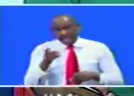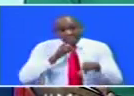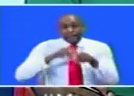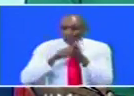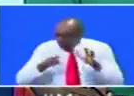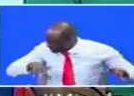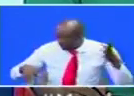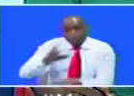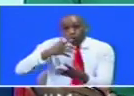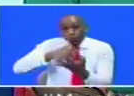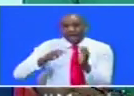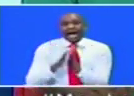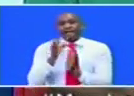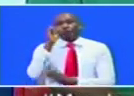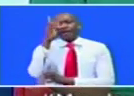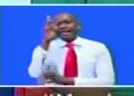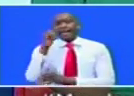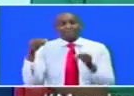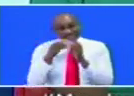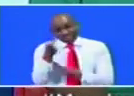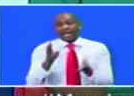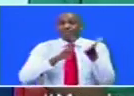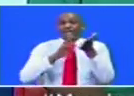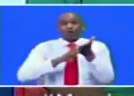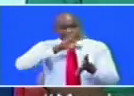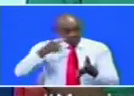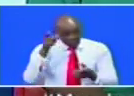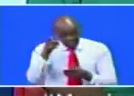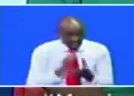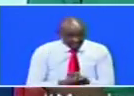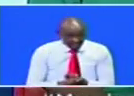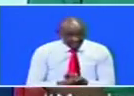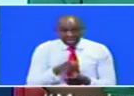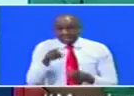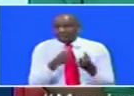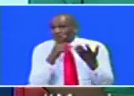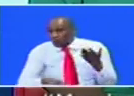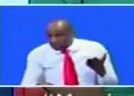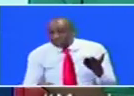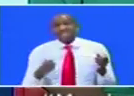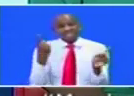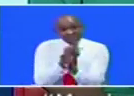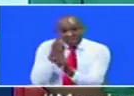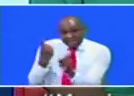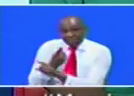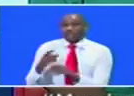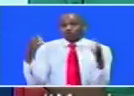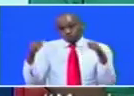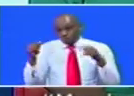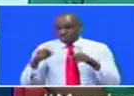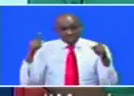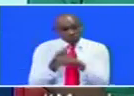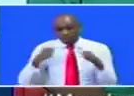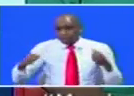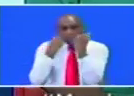chaos broke out at an ODM rally in Migori Town. This was after various political camps clashed,